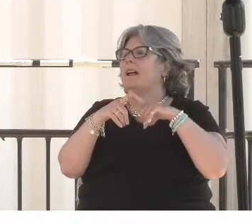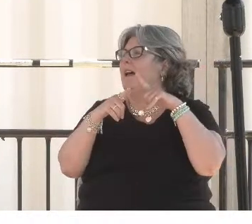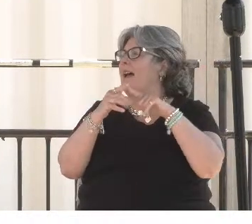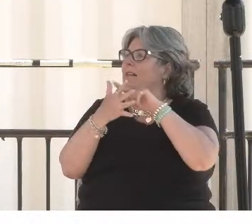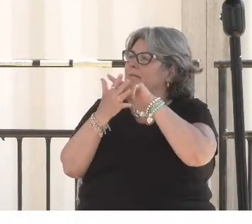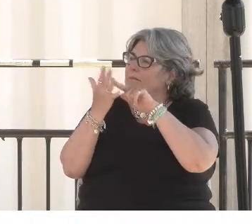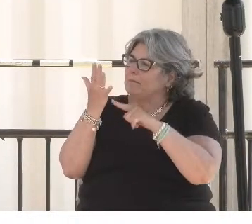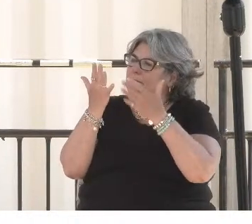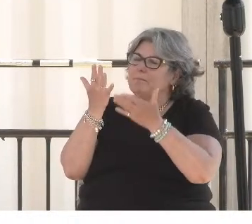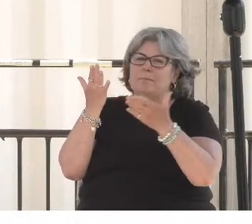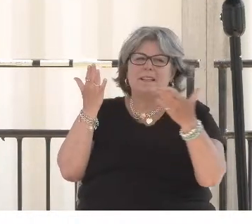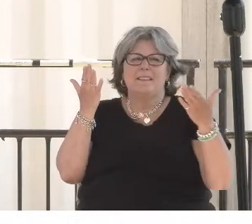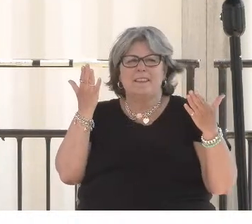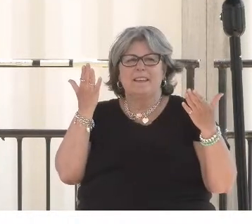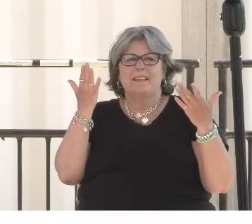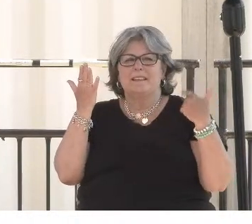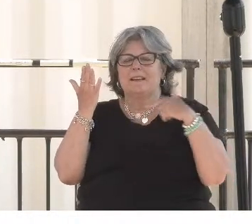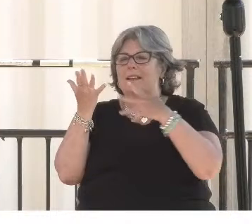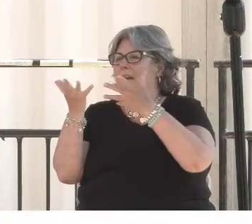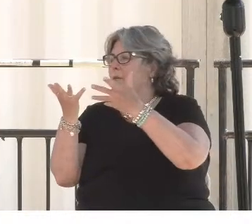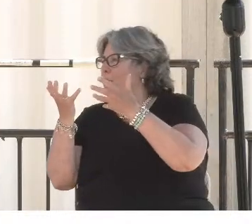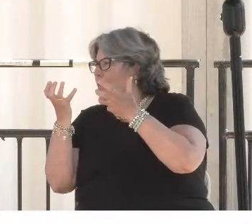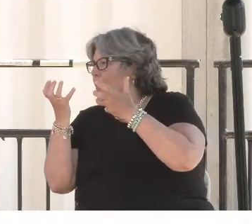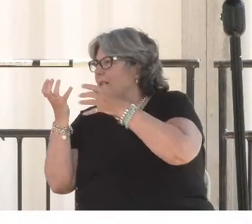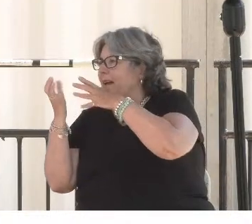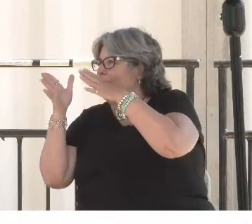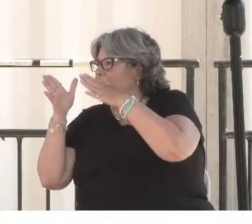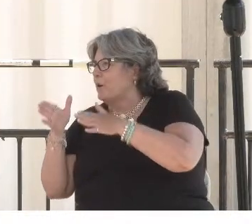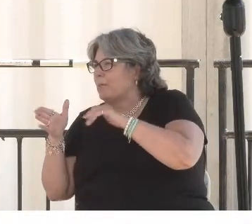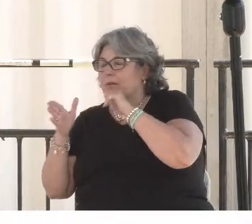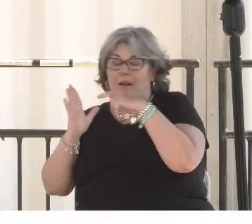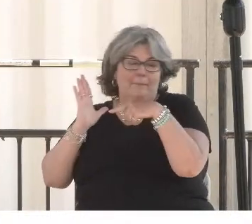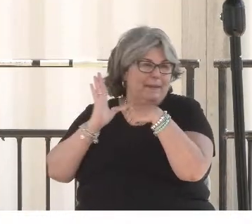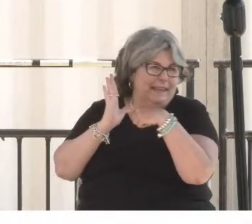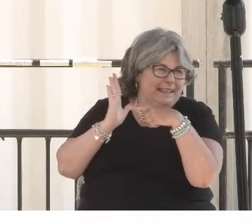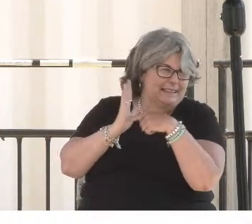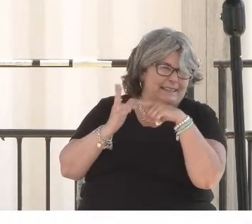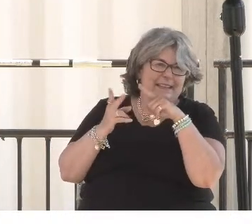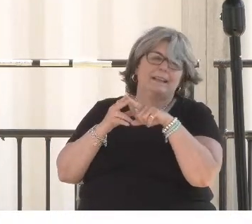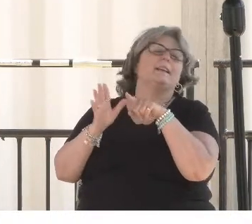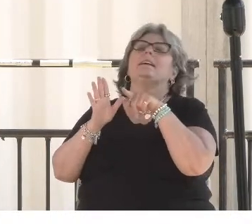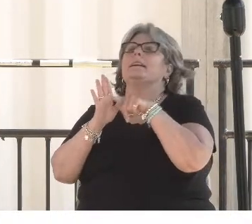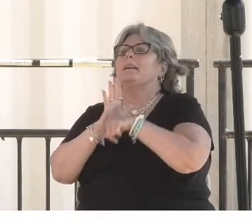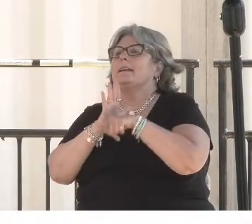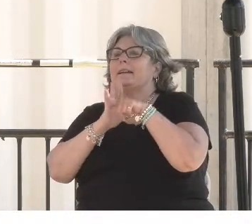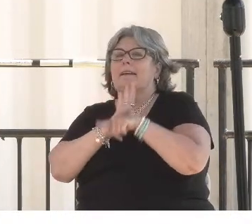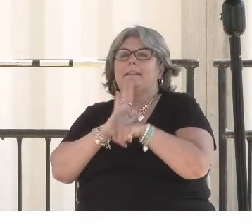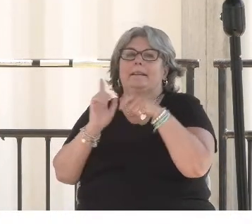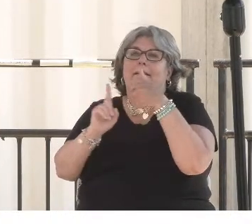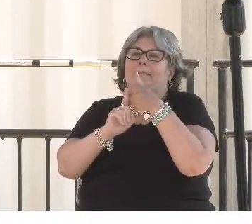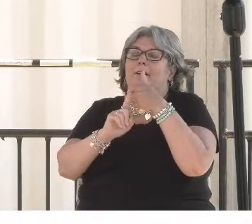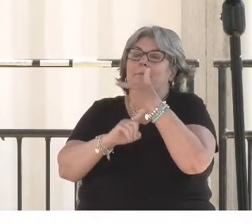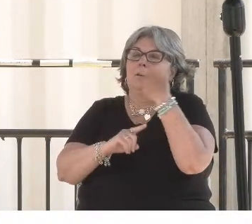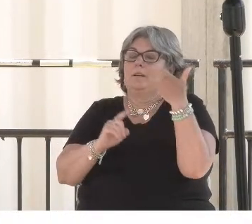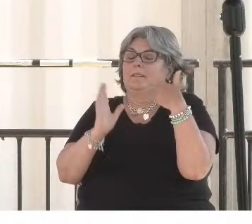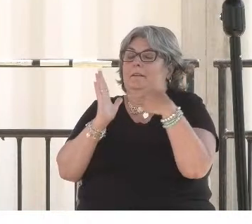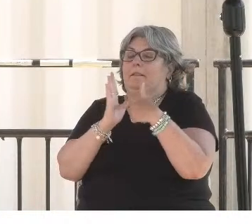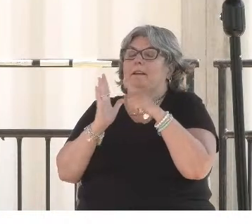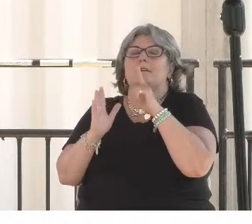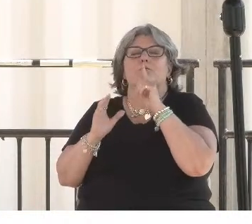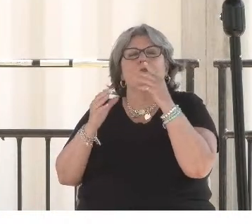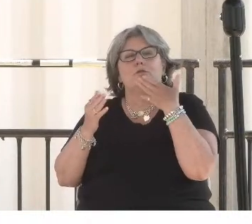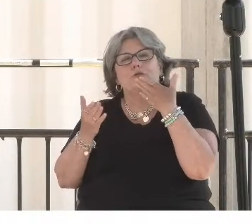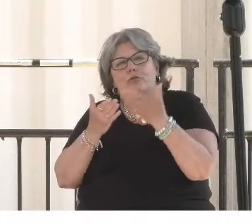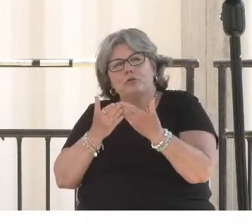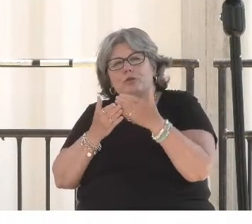many things that we want, which is a farmer not being in debt and killing themselves because they're in debt, and producing really